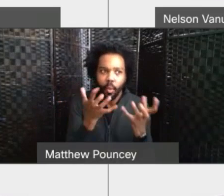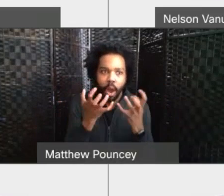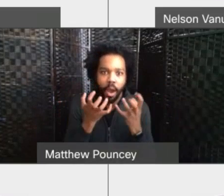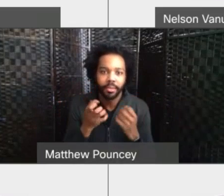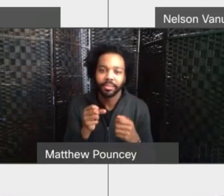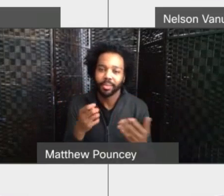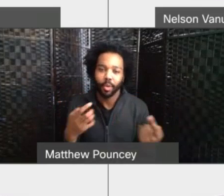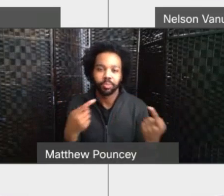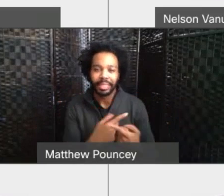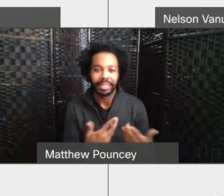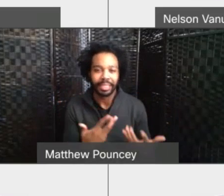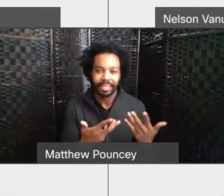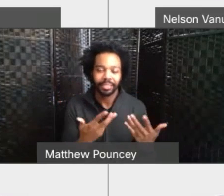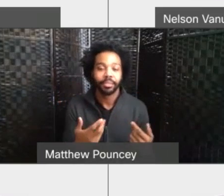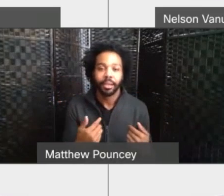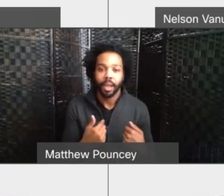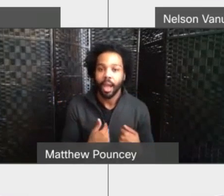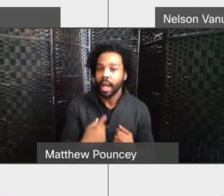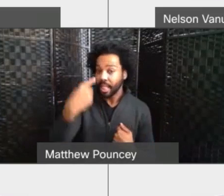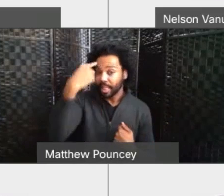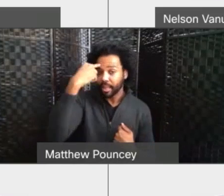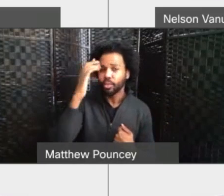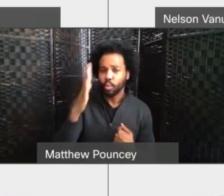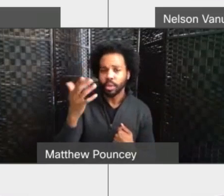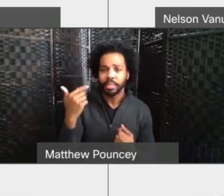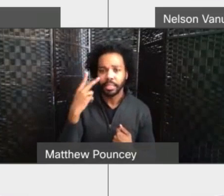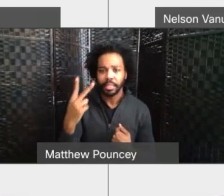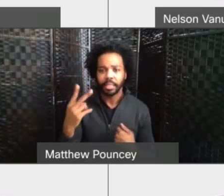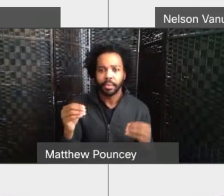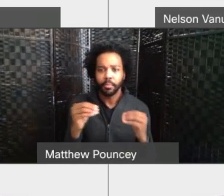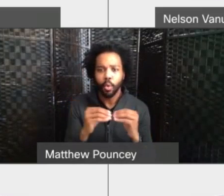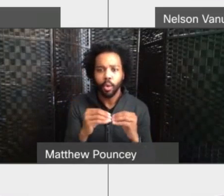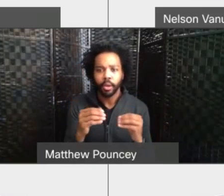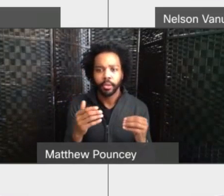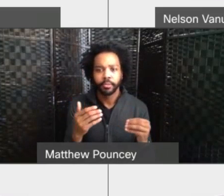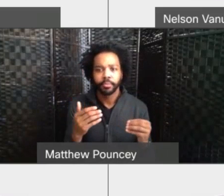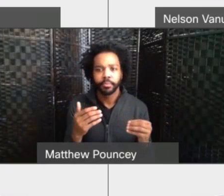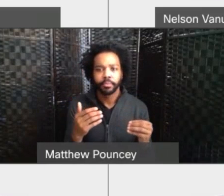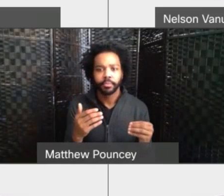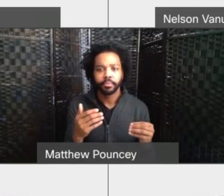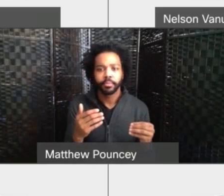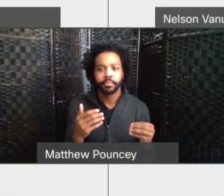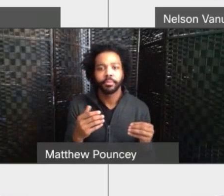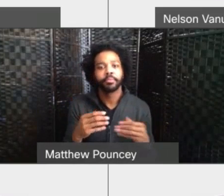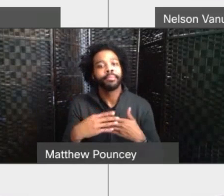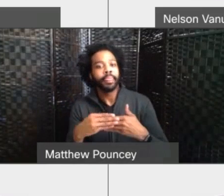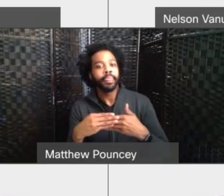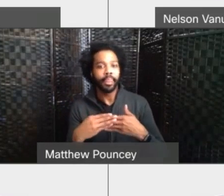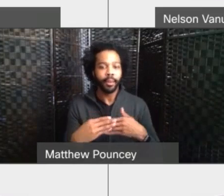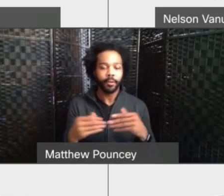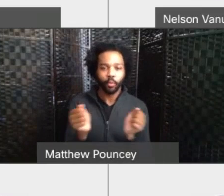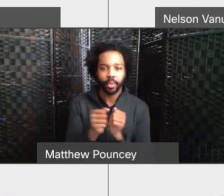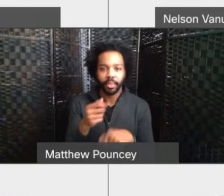do believe we're about to see some loosening of the vaccine that's out there so that we should see a lot more in the